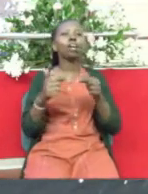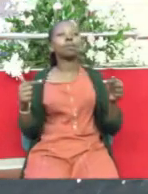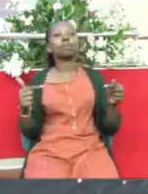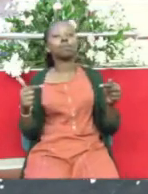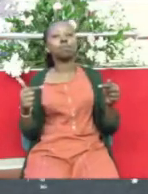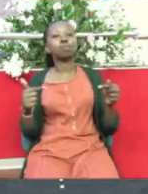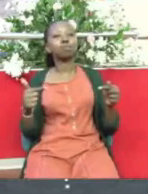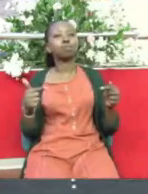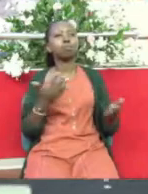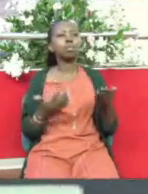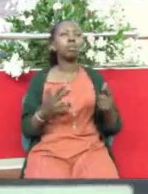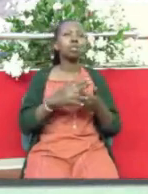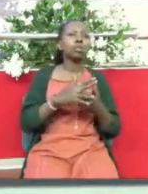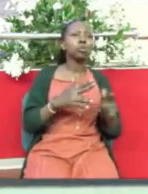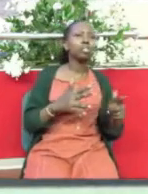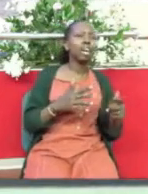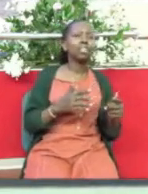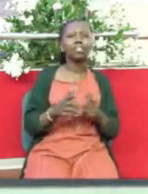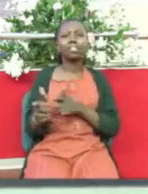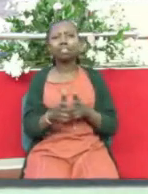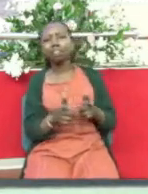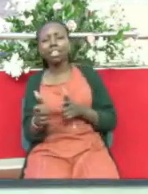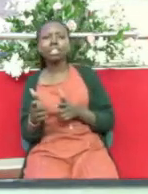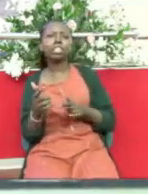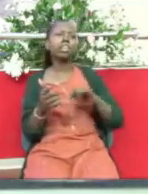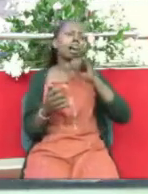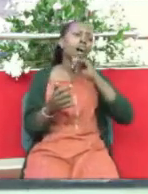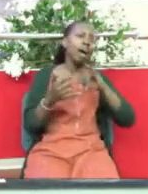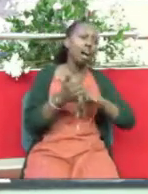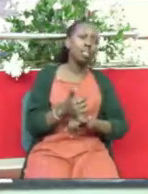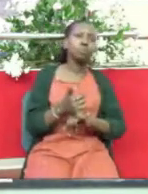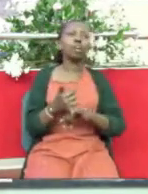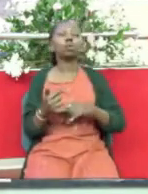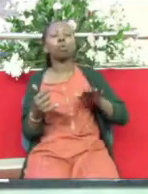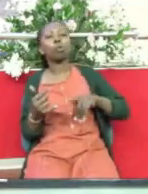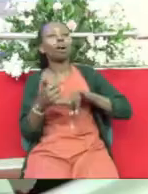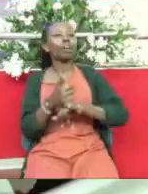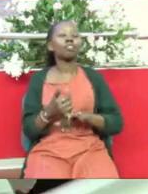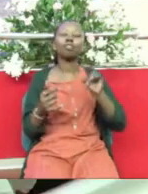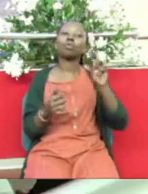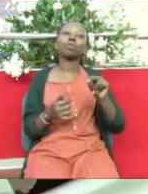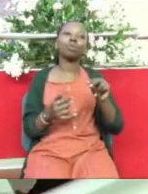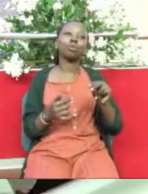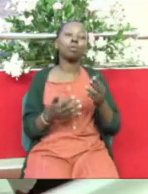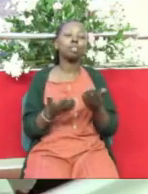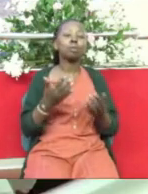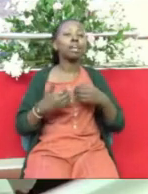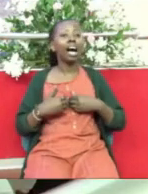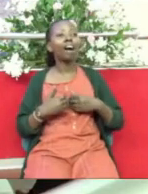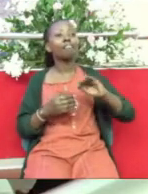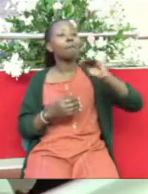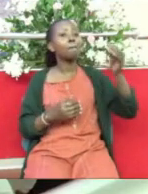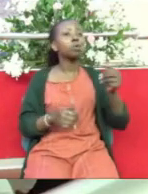You begin fighting your spouse, yet it is not the spouse. There is a mountain beyond the spouse that you need to